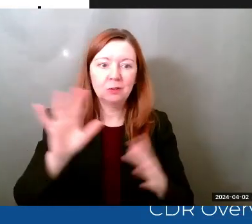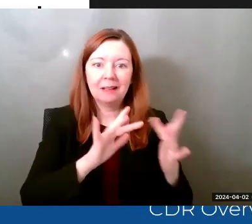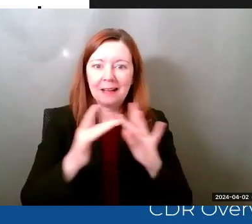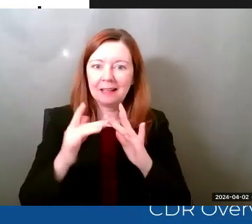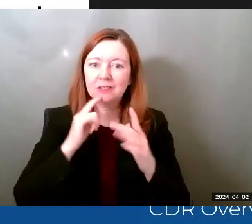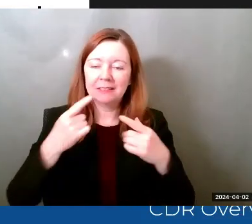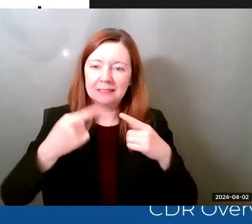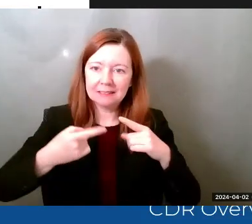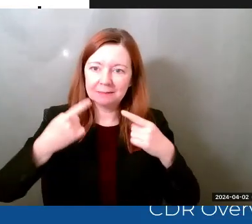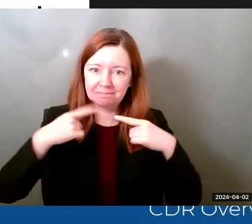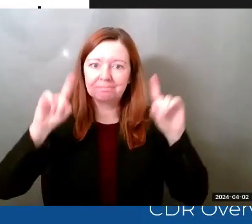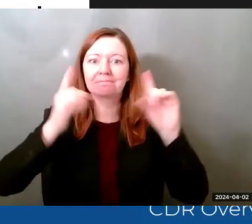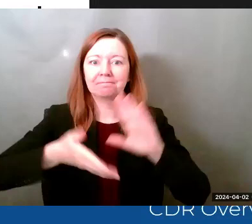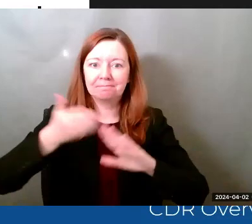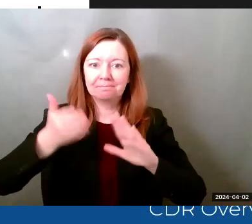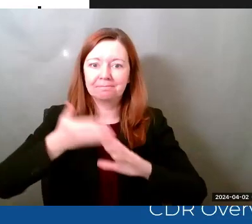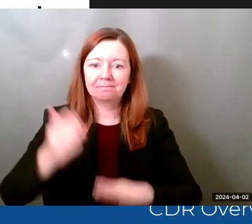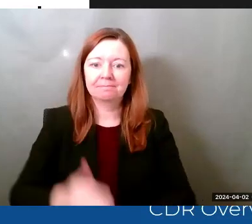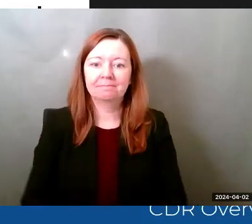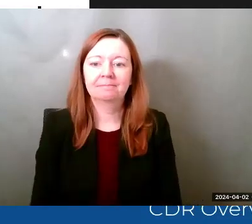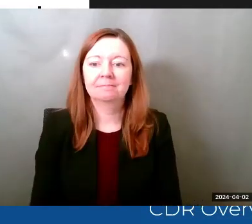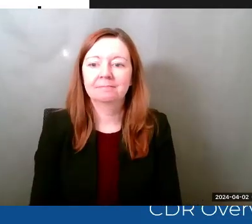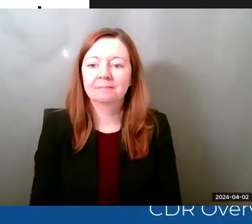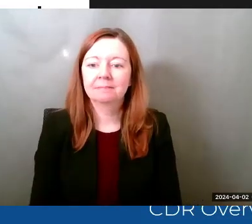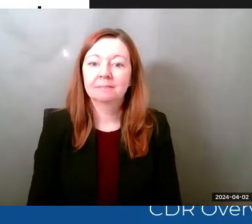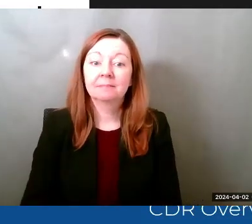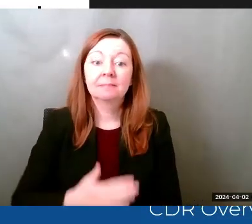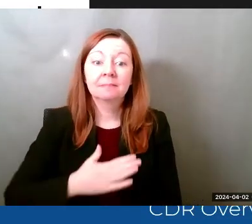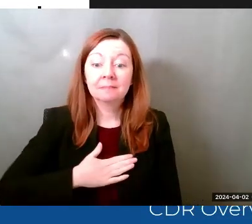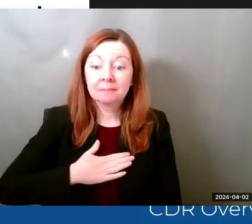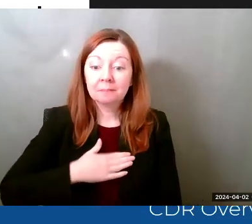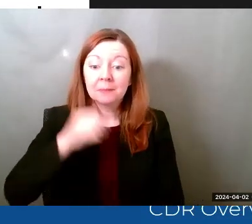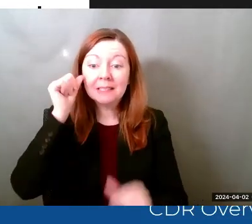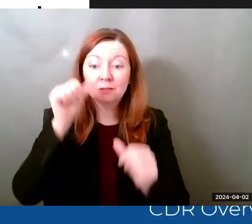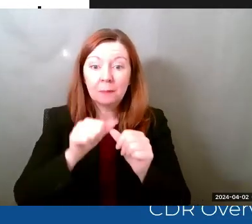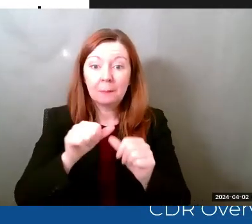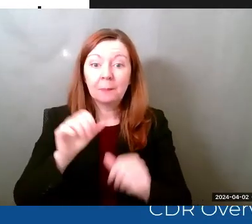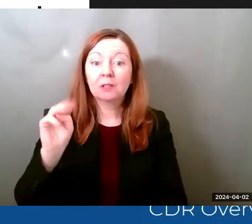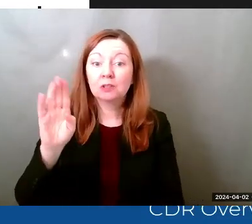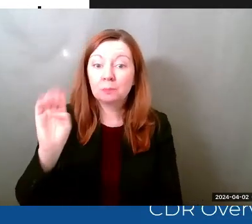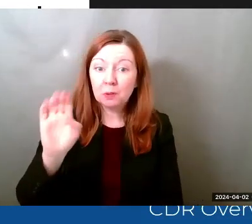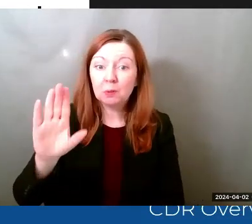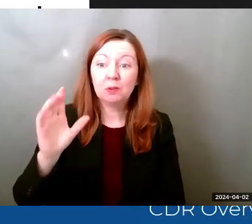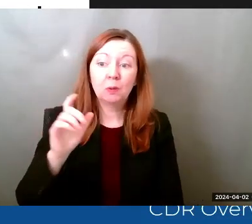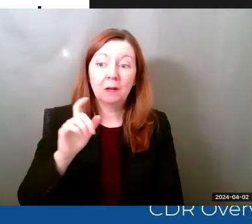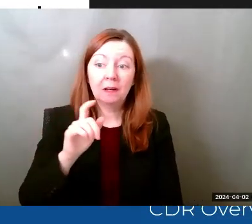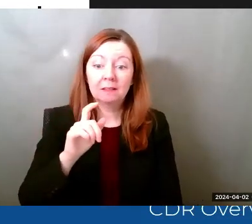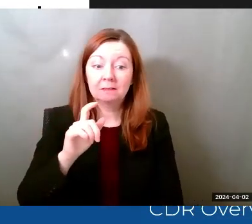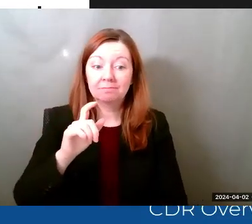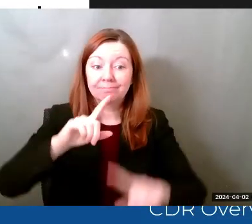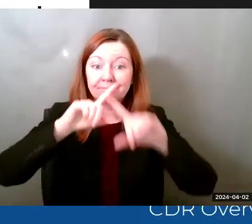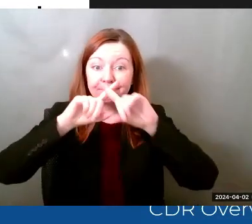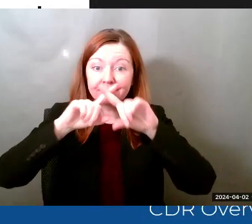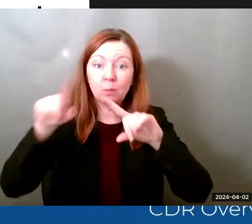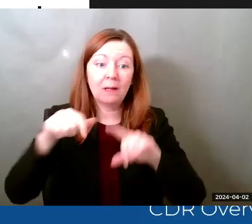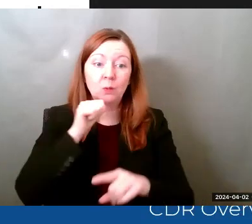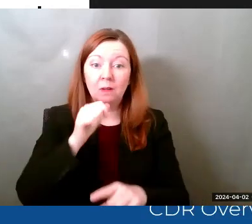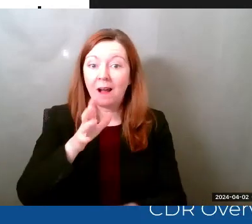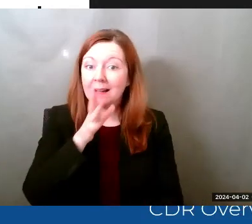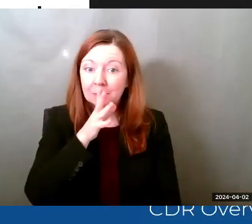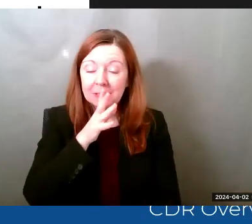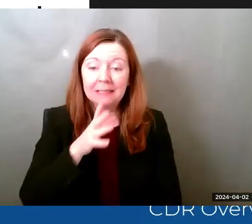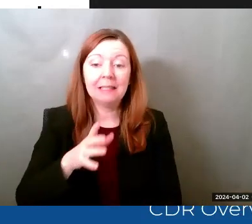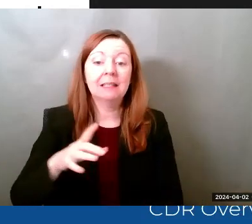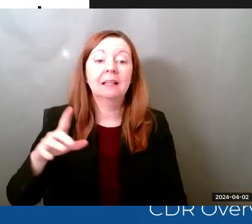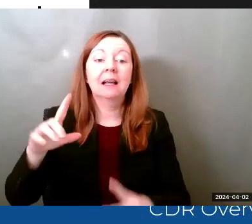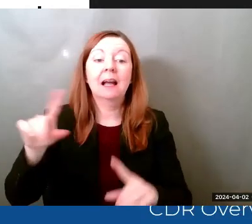working. To avoid unintentional background noise, please remember to mute your microphone when you are not speaking and to unmute